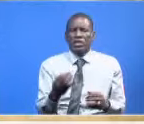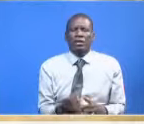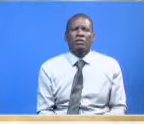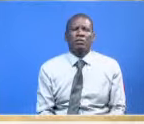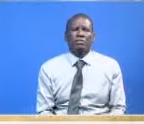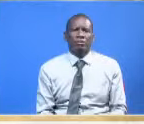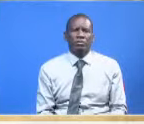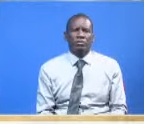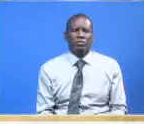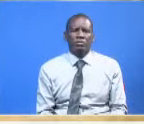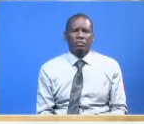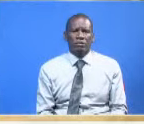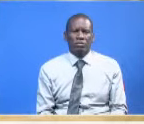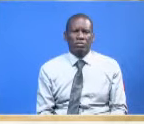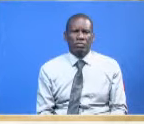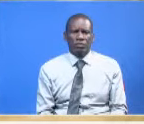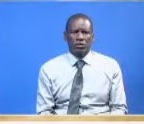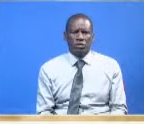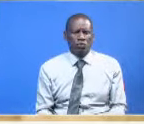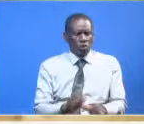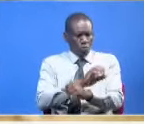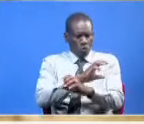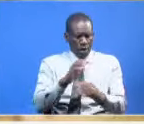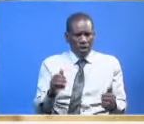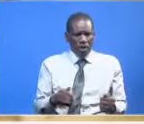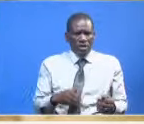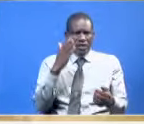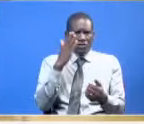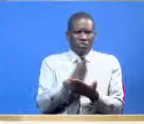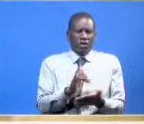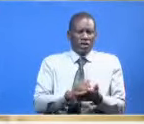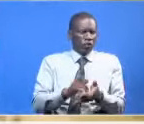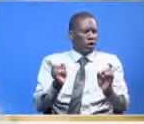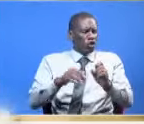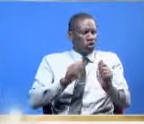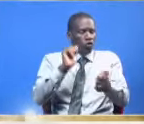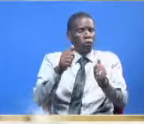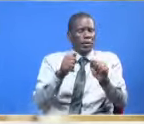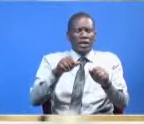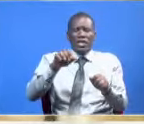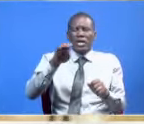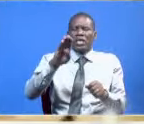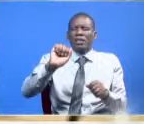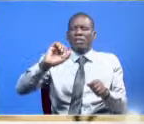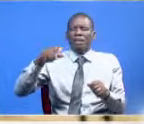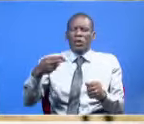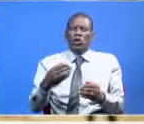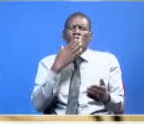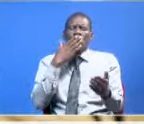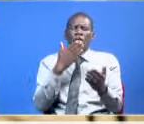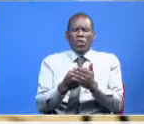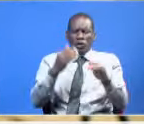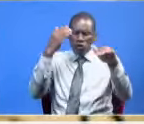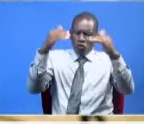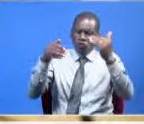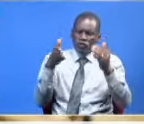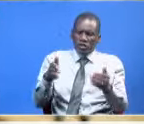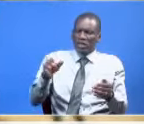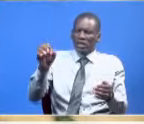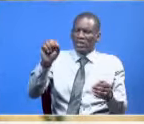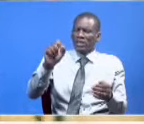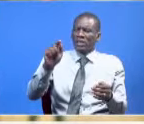It's not been that bad, despite the fact that we are not on the beach, but at least I want to thank Strathmore University for enabling us